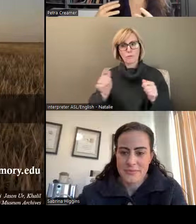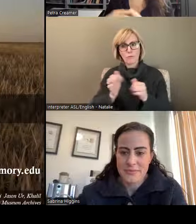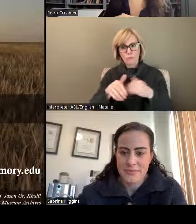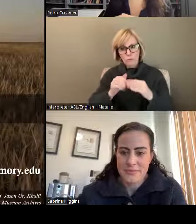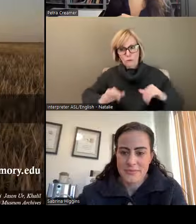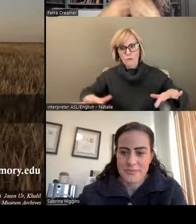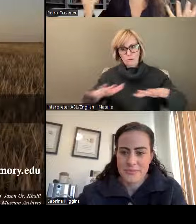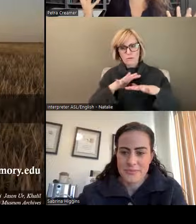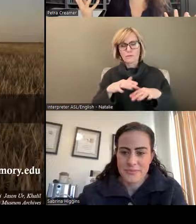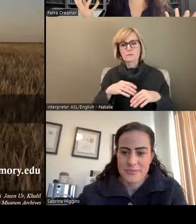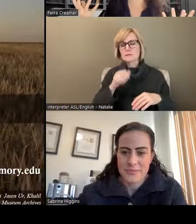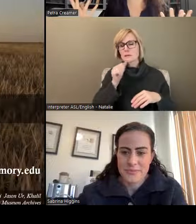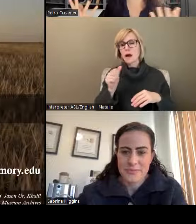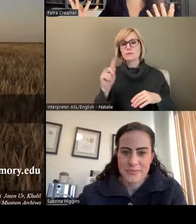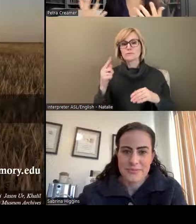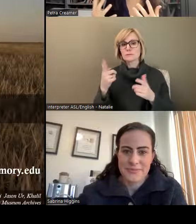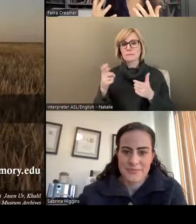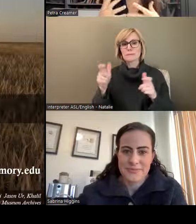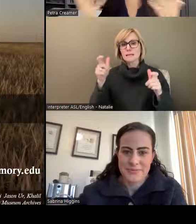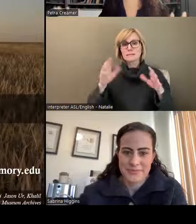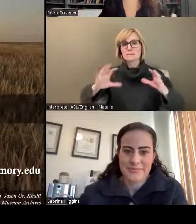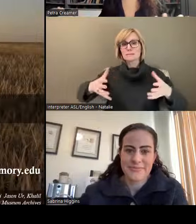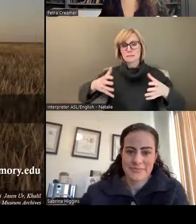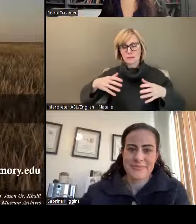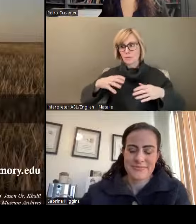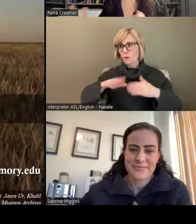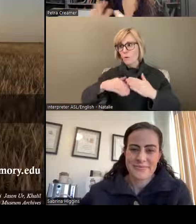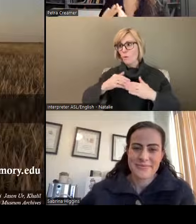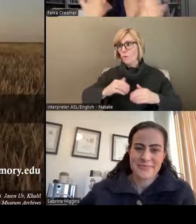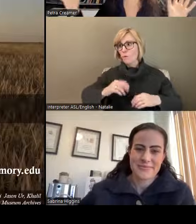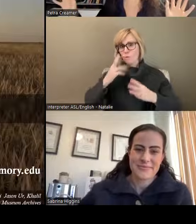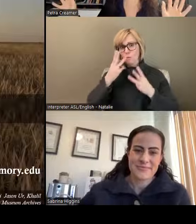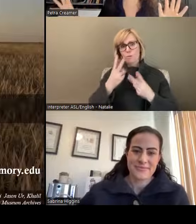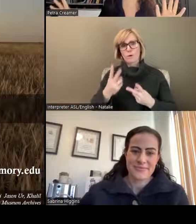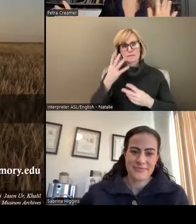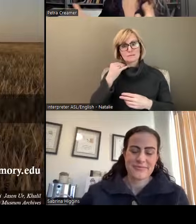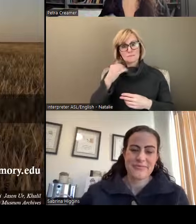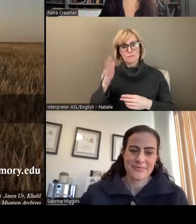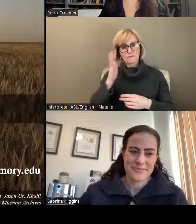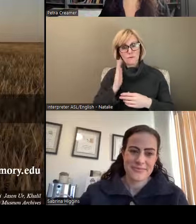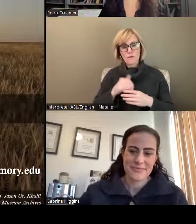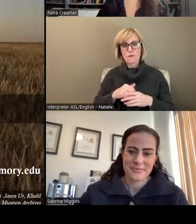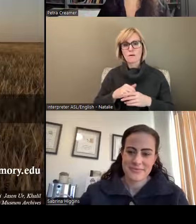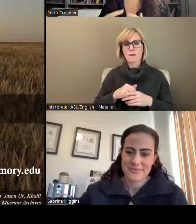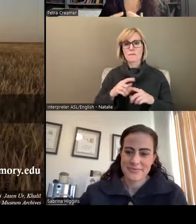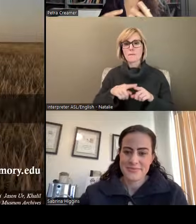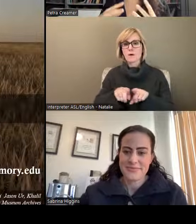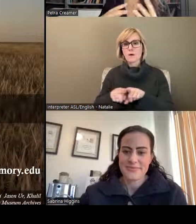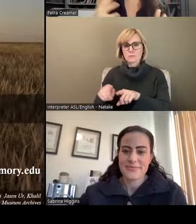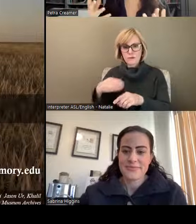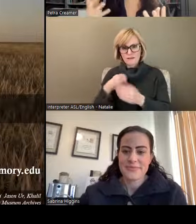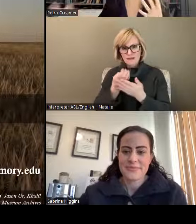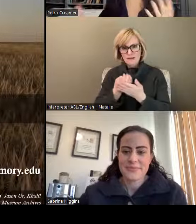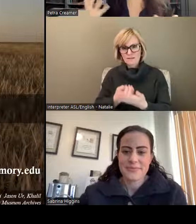only was it the biggest polity the world had yet seen at this point in time, stretching across the Near East, but we also have evidence that